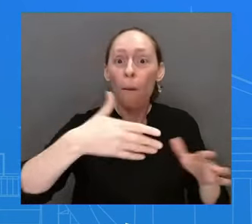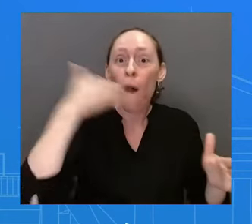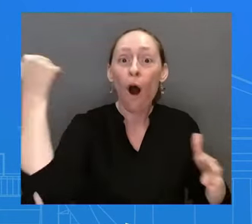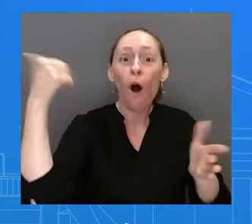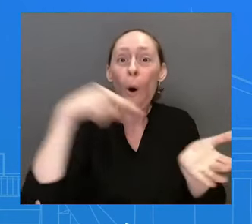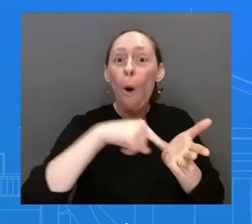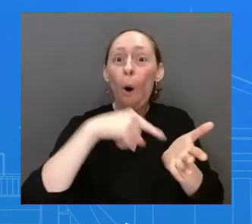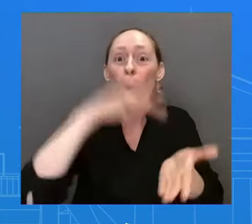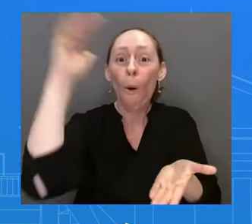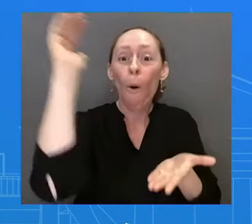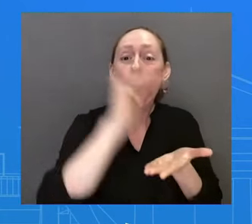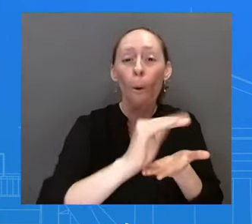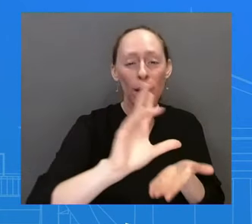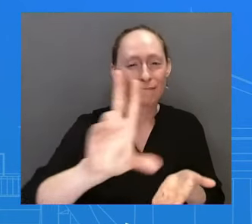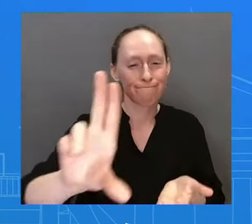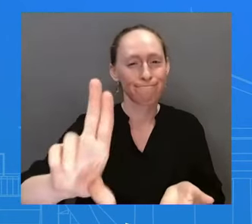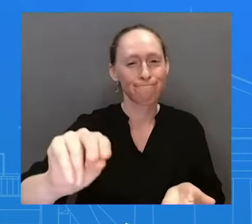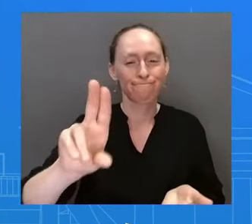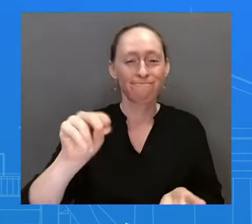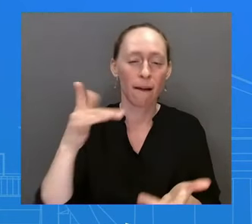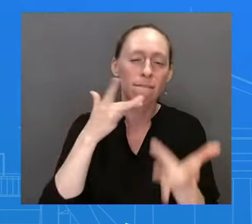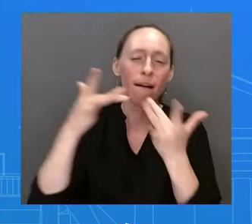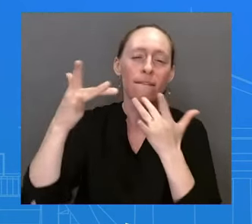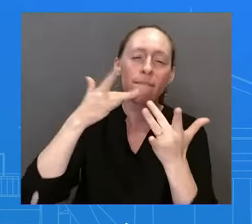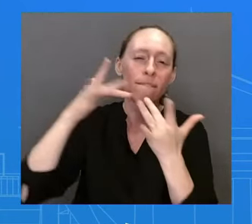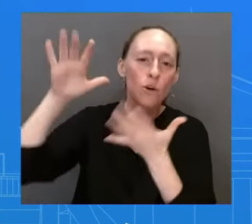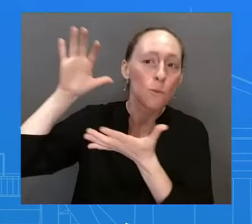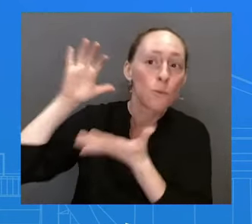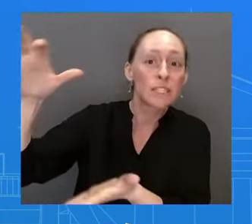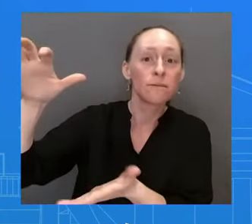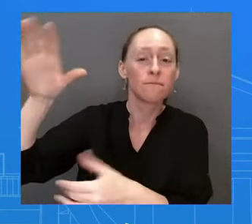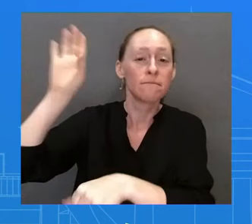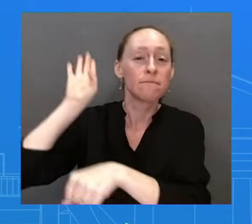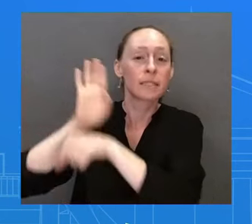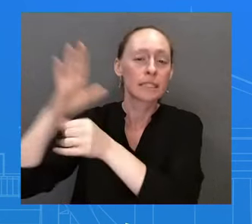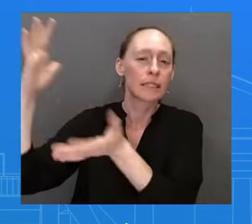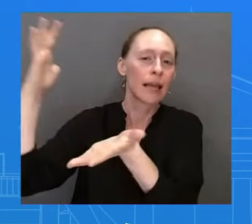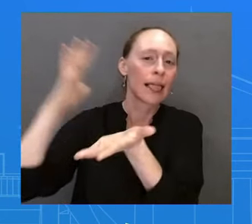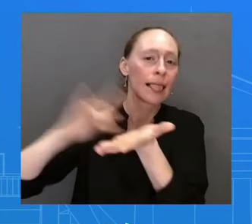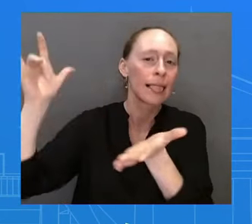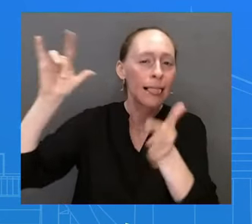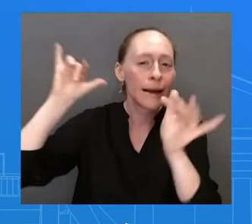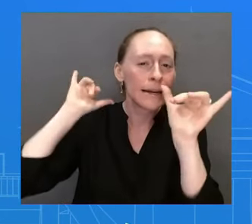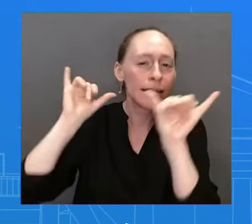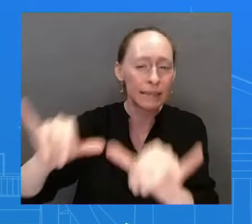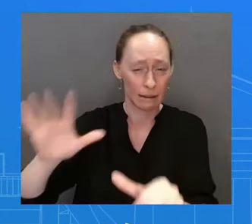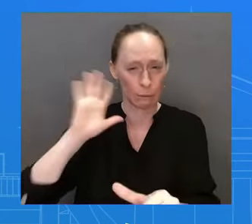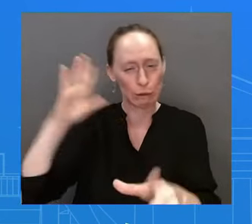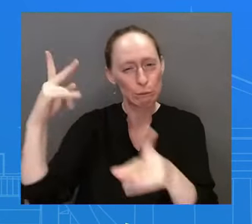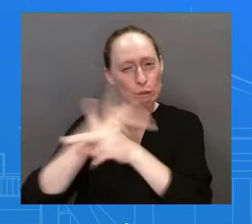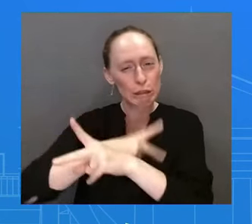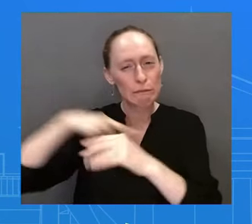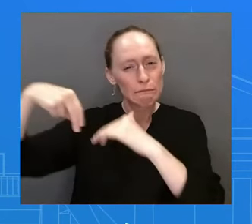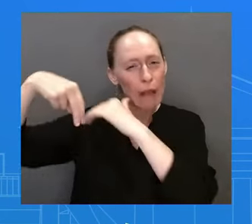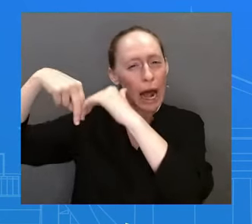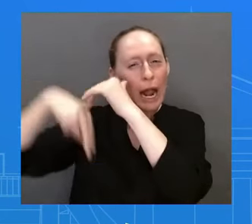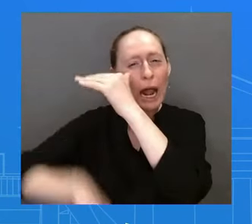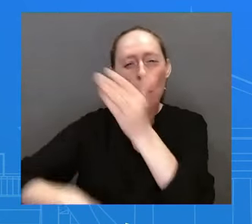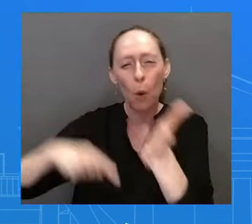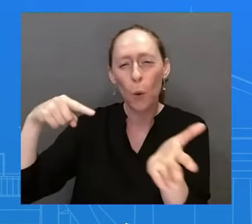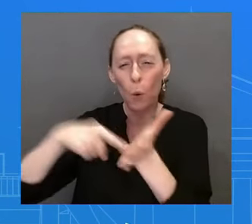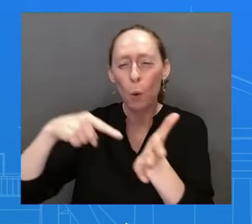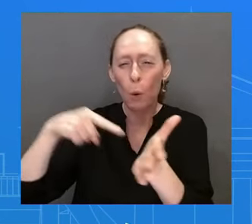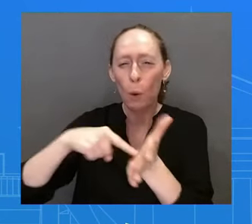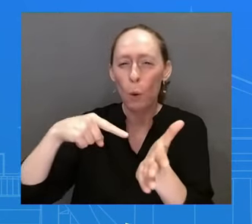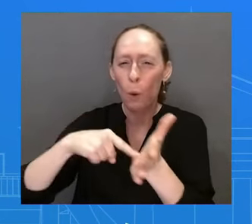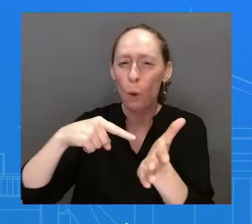larger. Just weeks ago, House Republicans were demanding devastating cuts to programs hardworking Americans count on, from health care